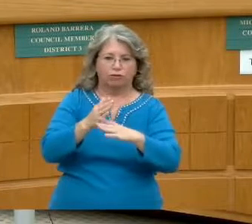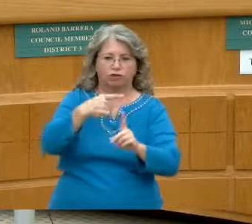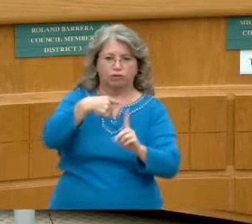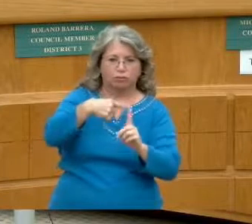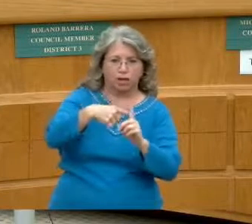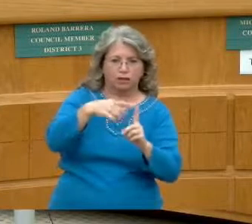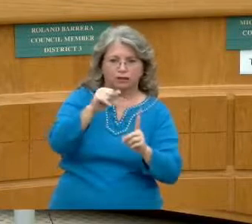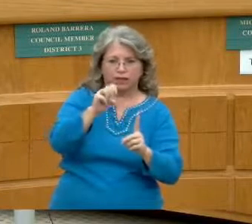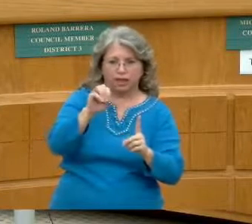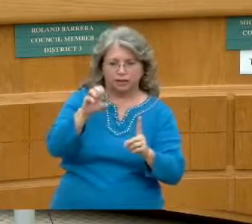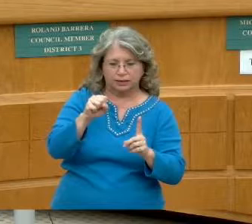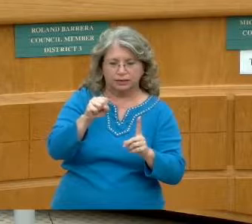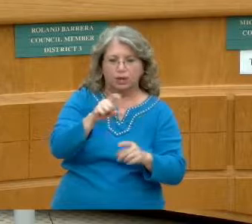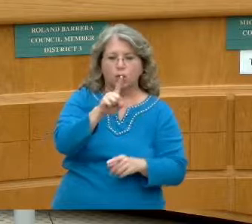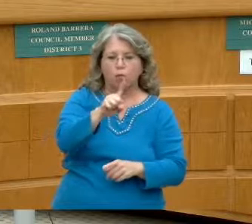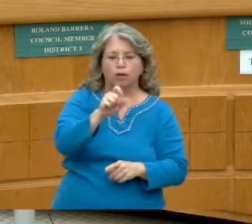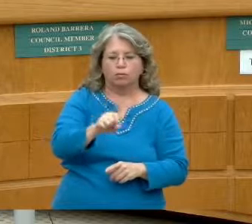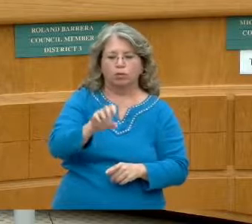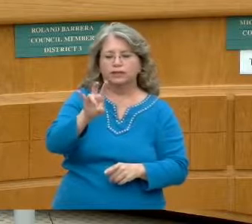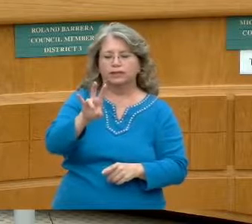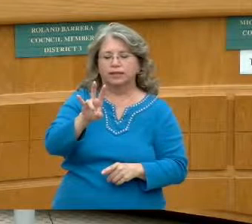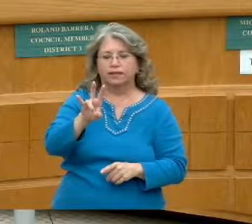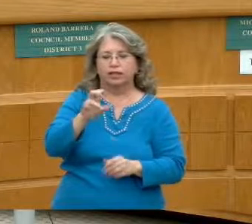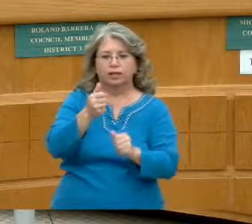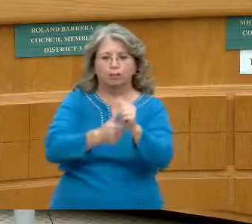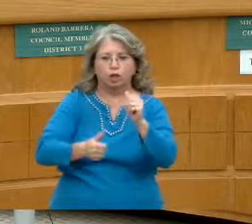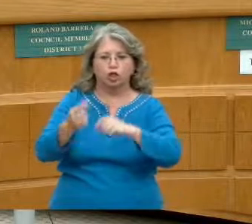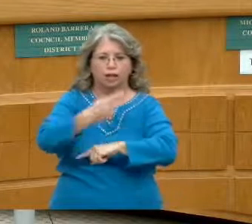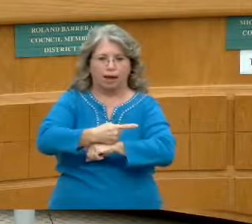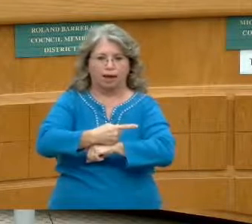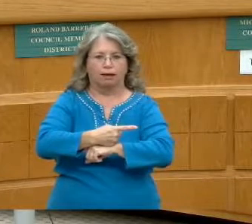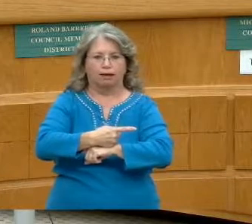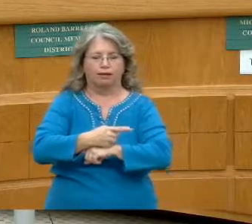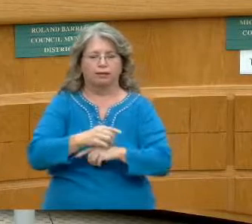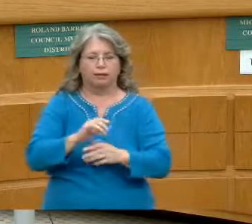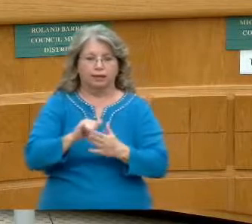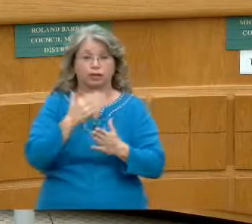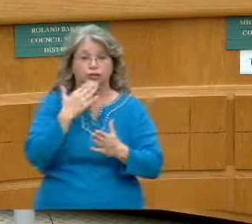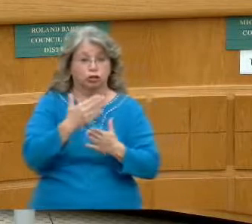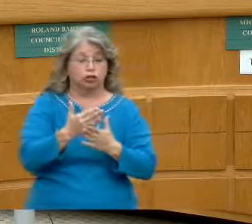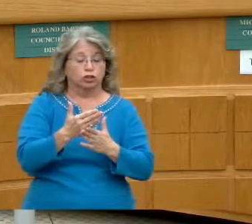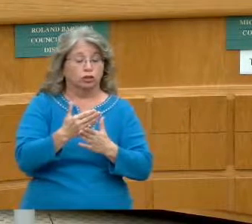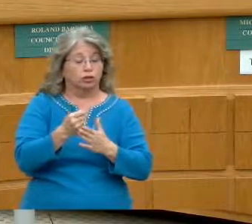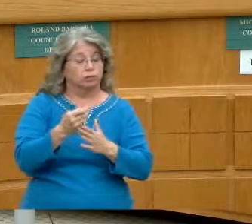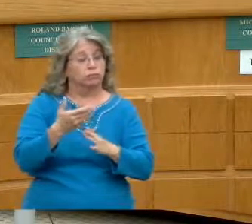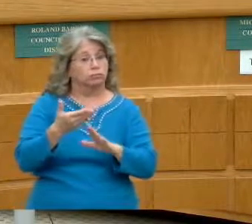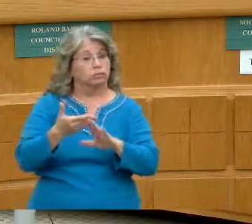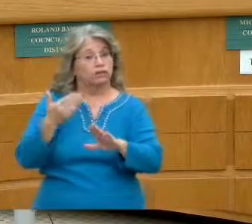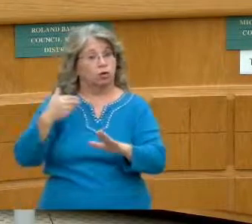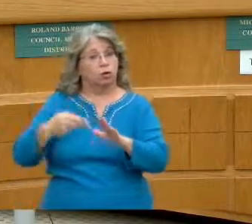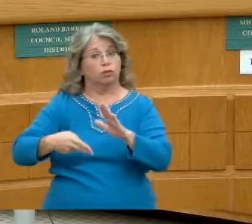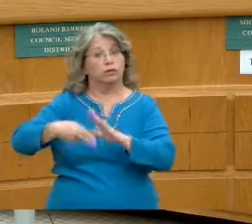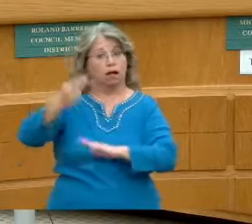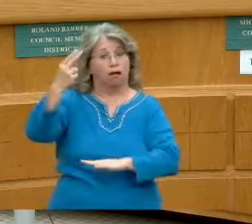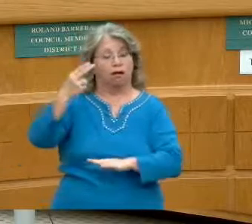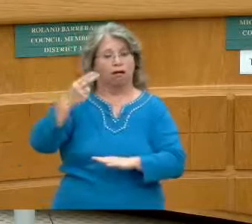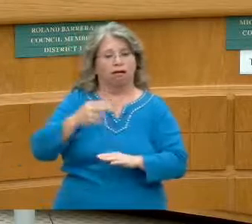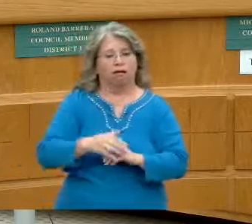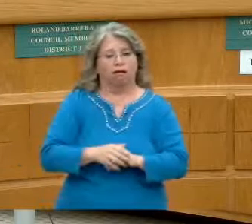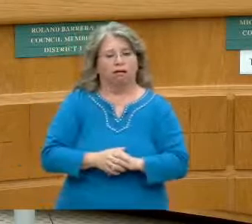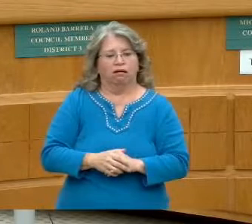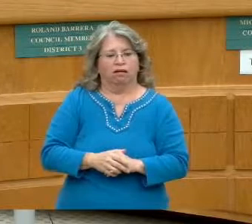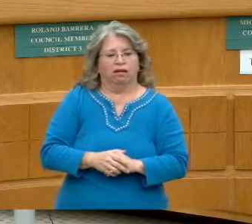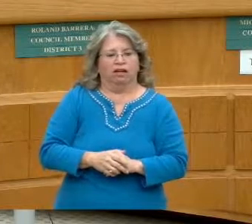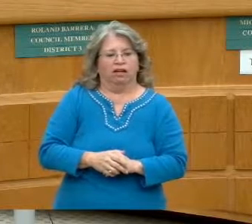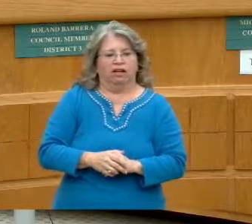1.7 per day. So 1.7 positives per day, which is good. It was much higher when we had that big peak. We're